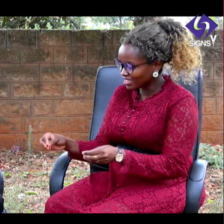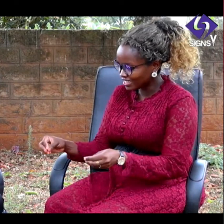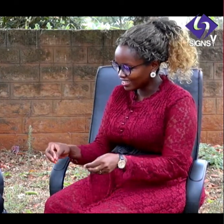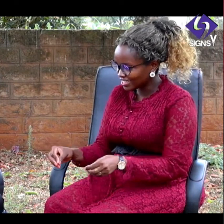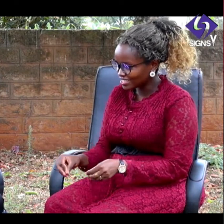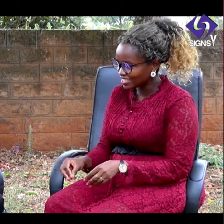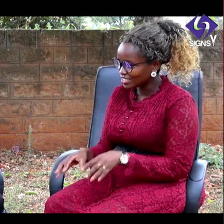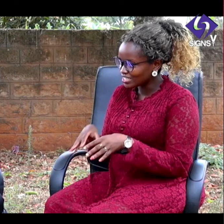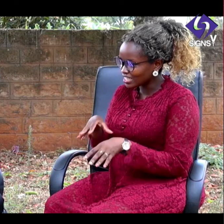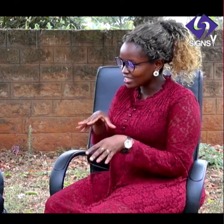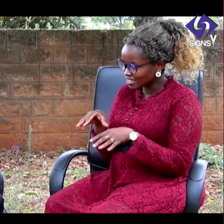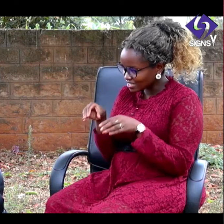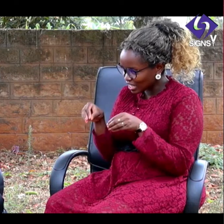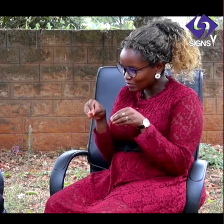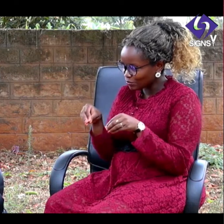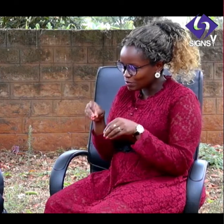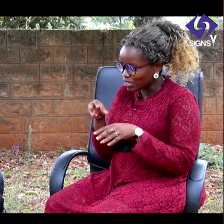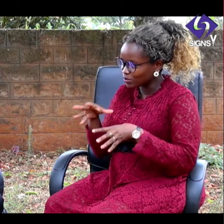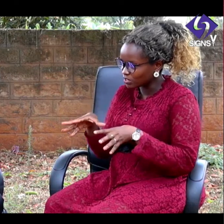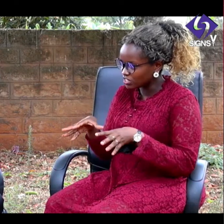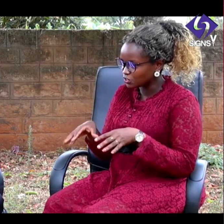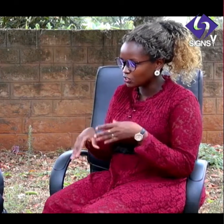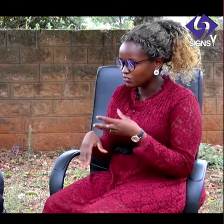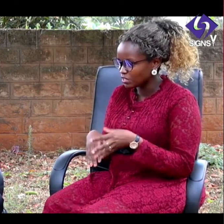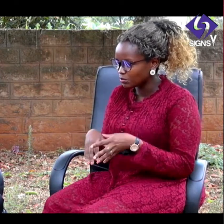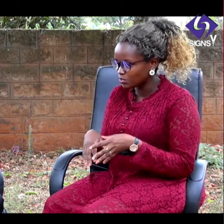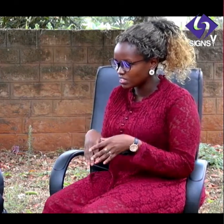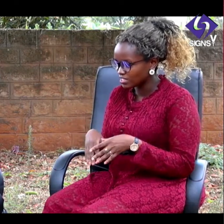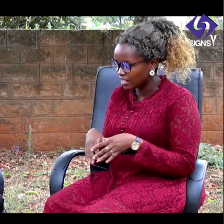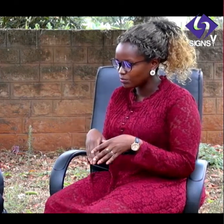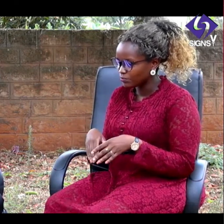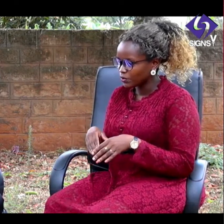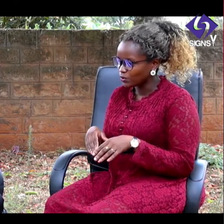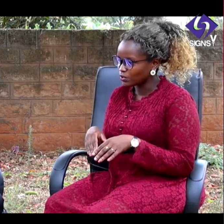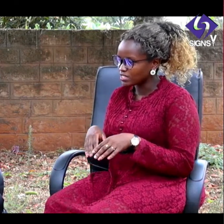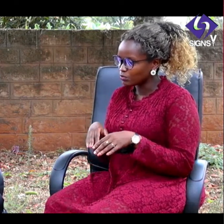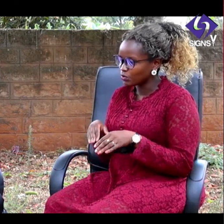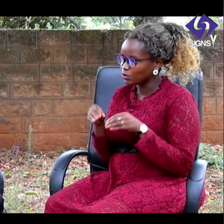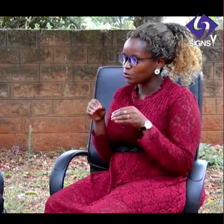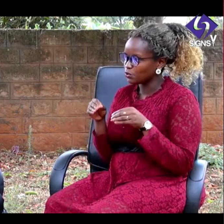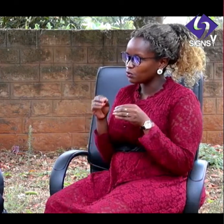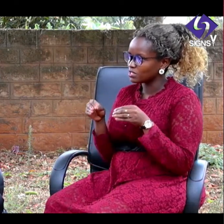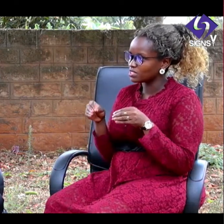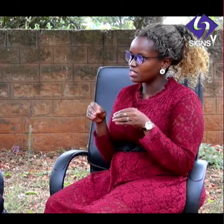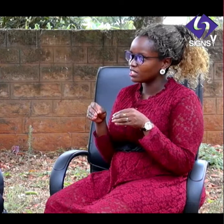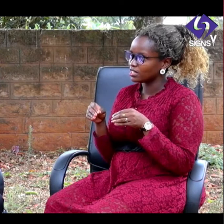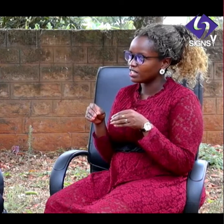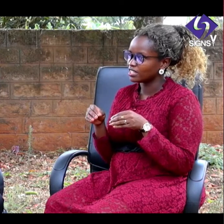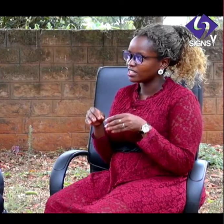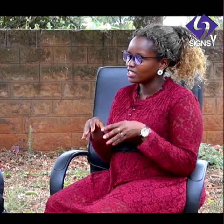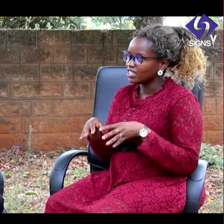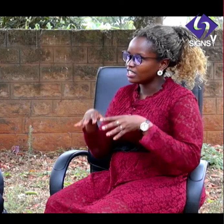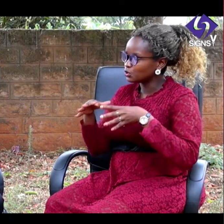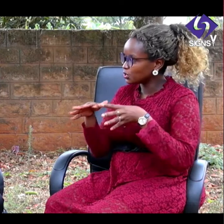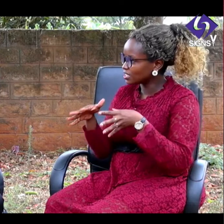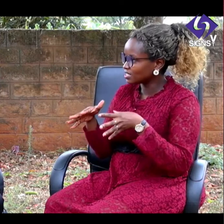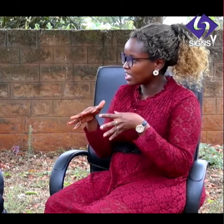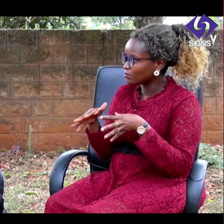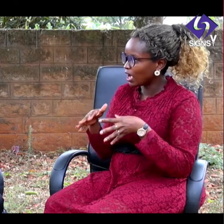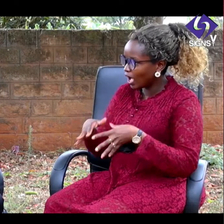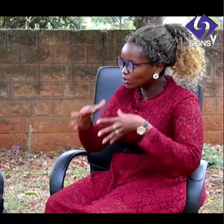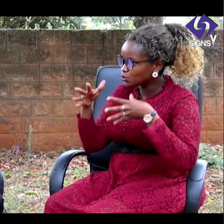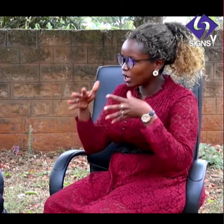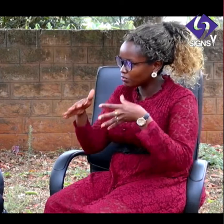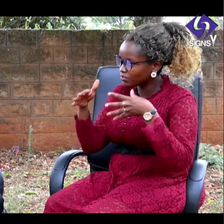in the modeling industry, is there something, maybe a project, not even a project, or somewhere you always say, like, in 2